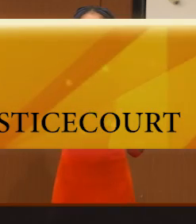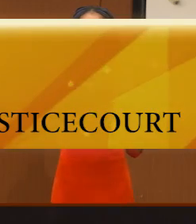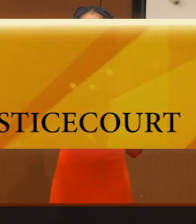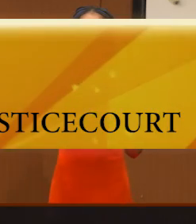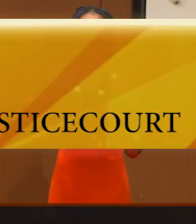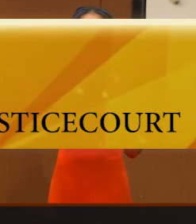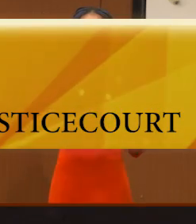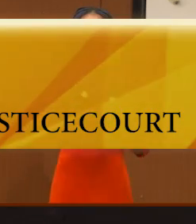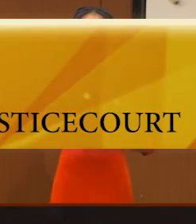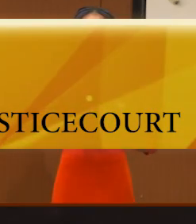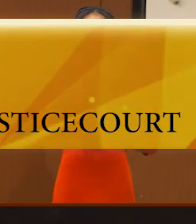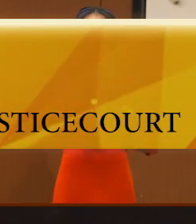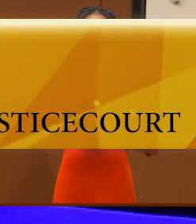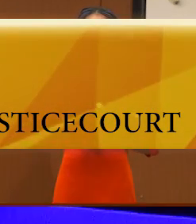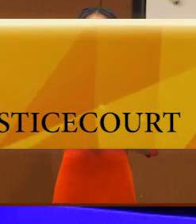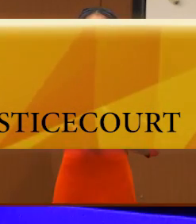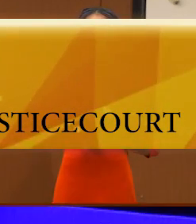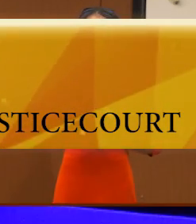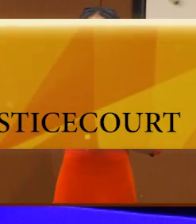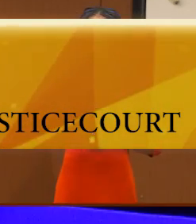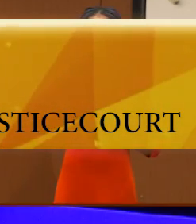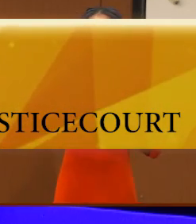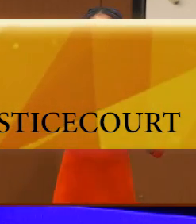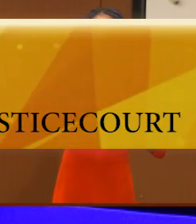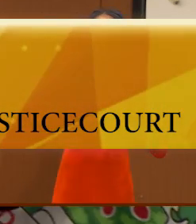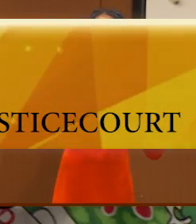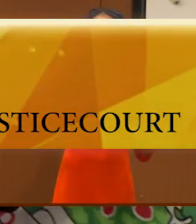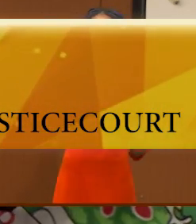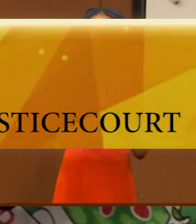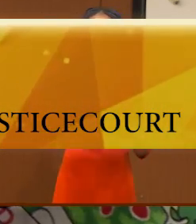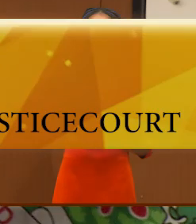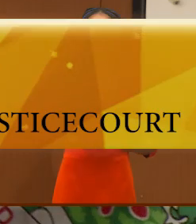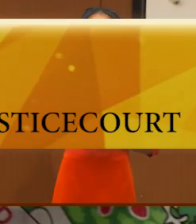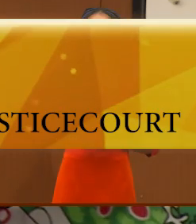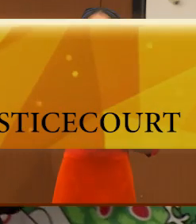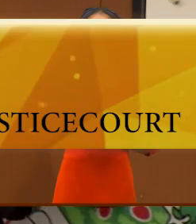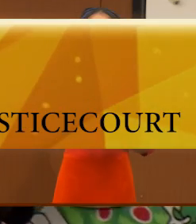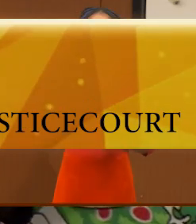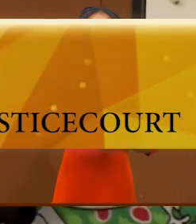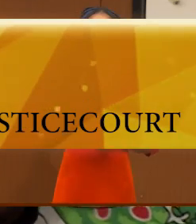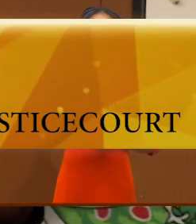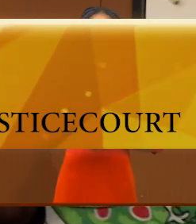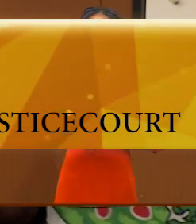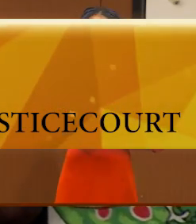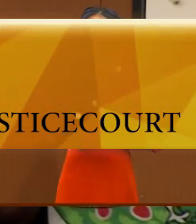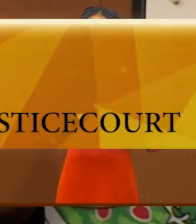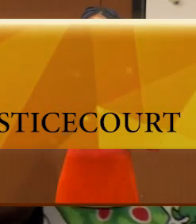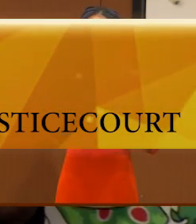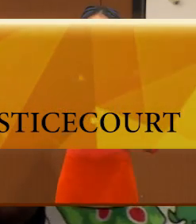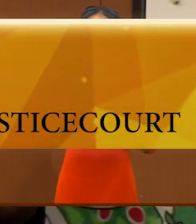You would have achieved this like 10, 15 minutes ago. You see, let me tell you the point you missed. If you have